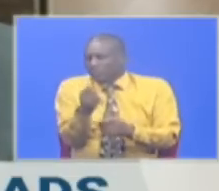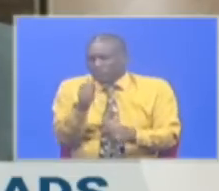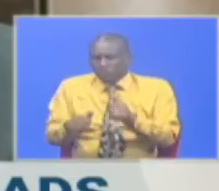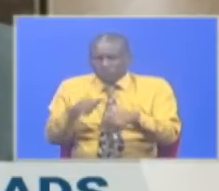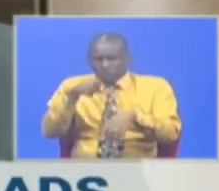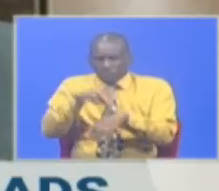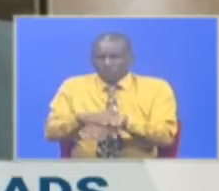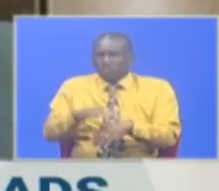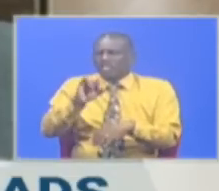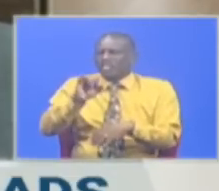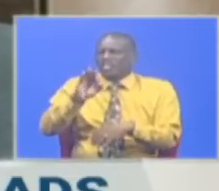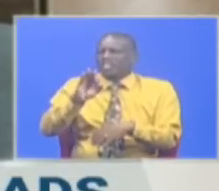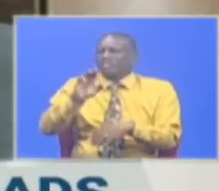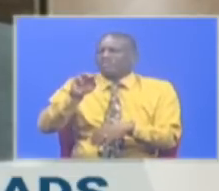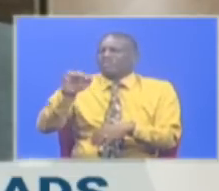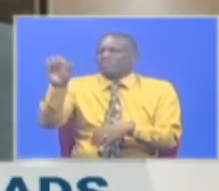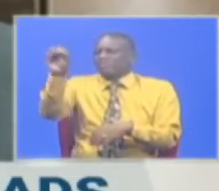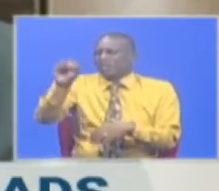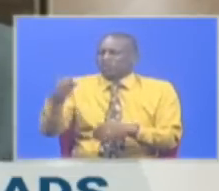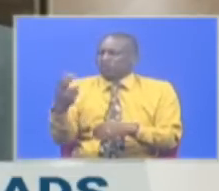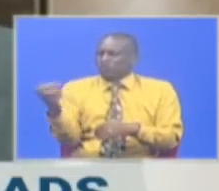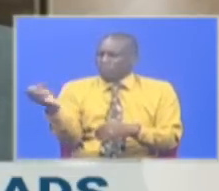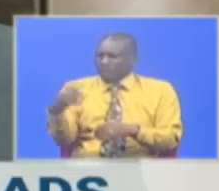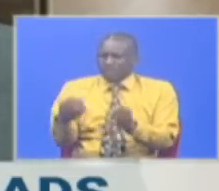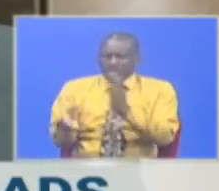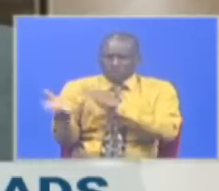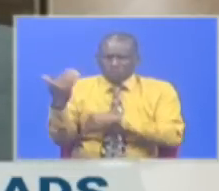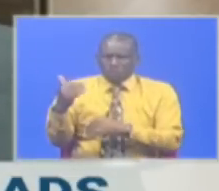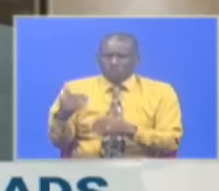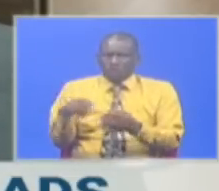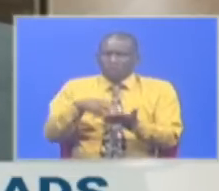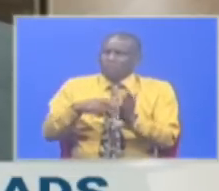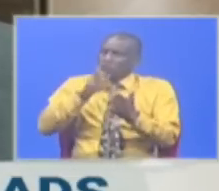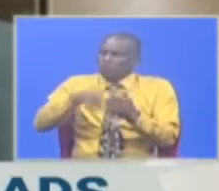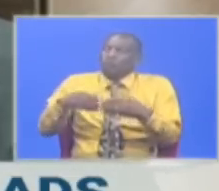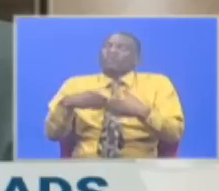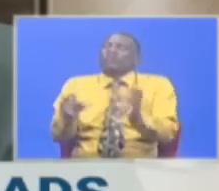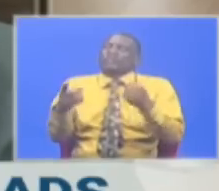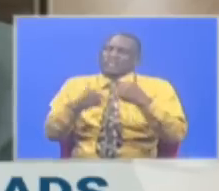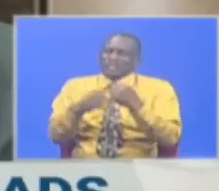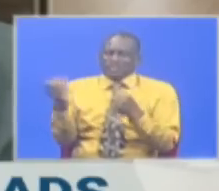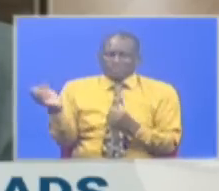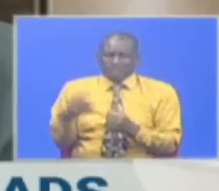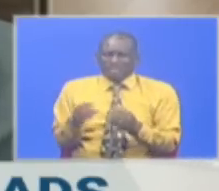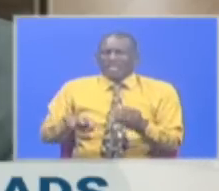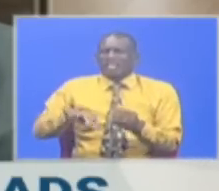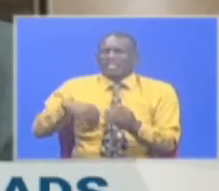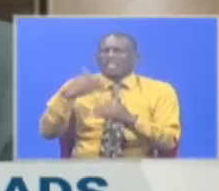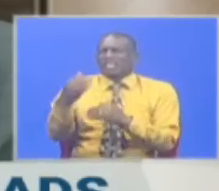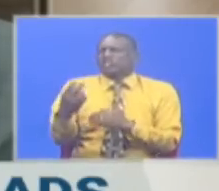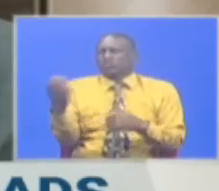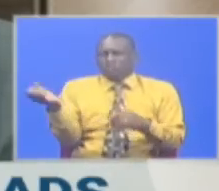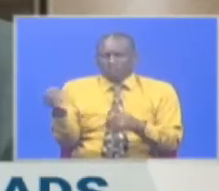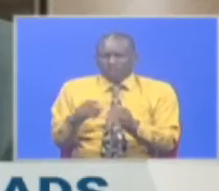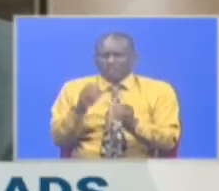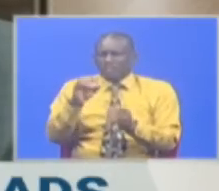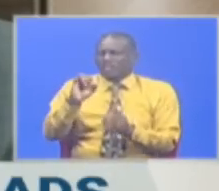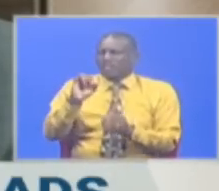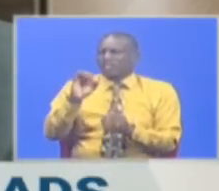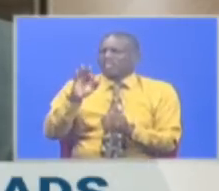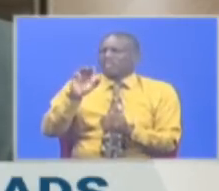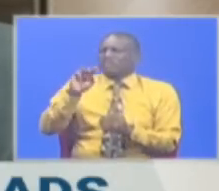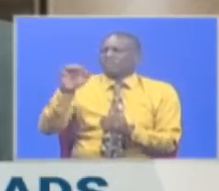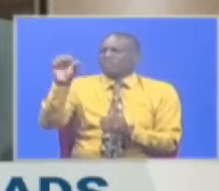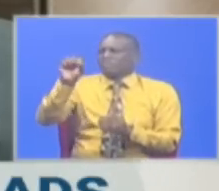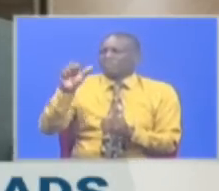the IFMIS 2 months ago. Okay. That means we lost 6 months. And in another 2 months, IFMIS will be being shut down,